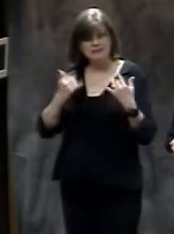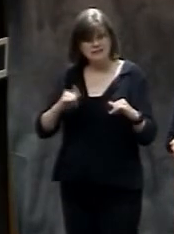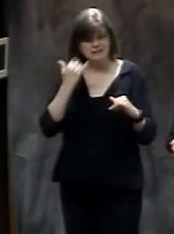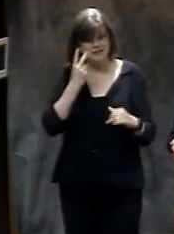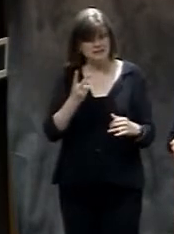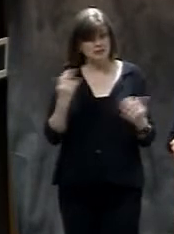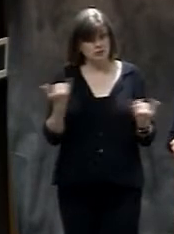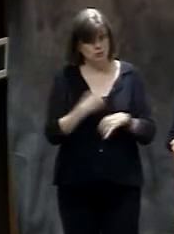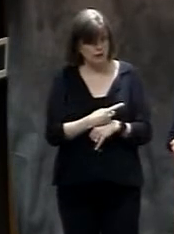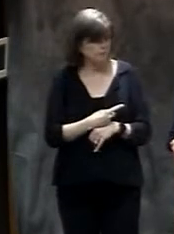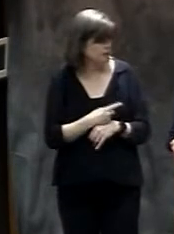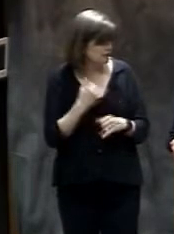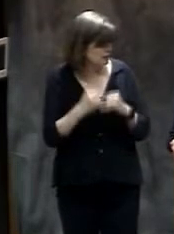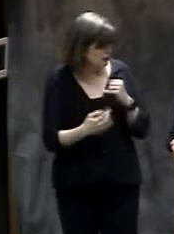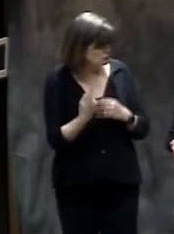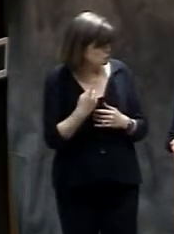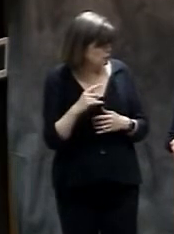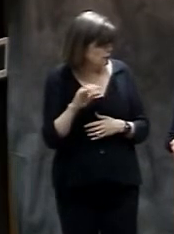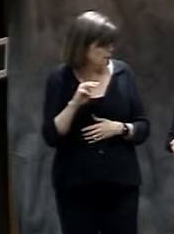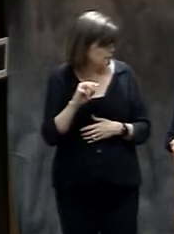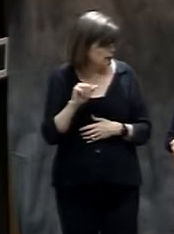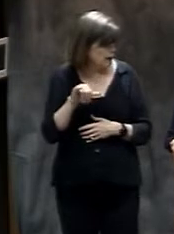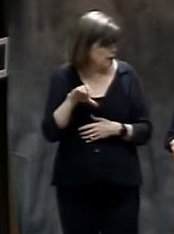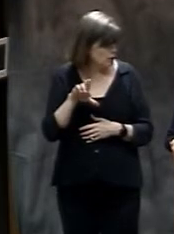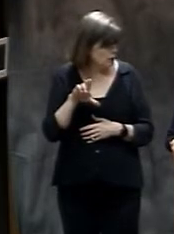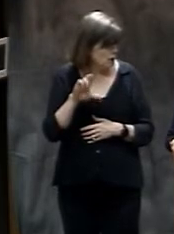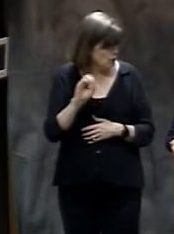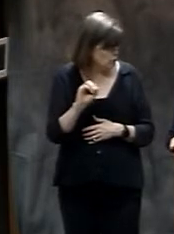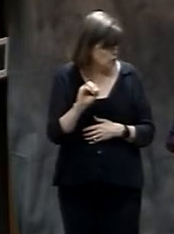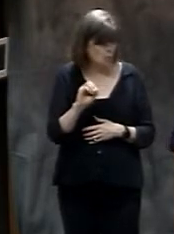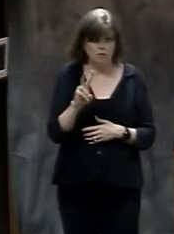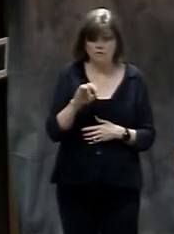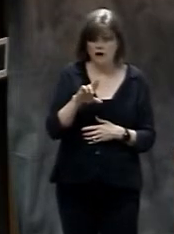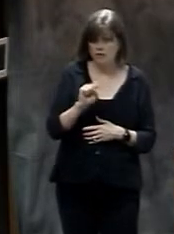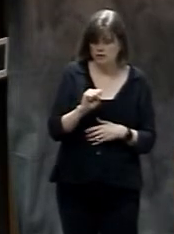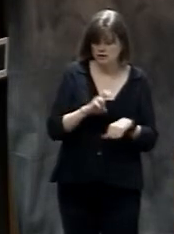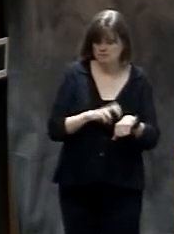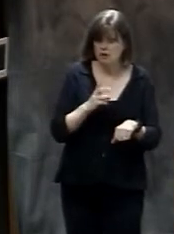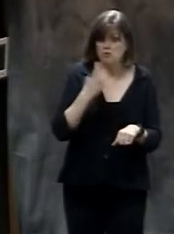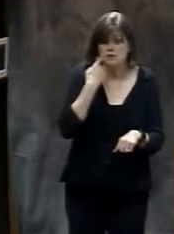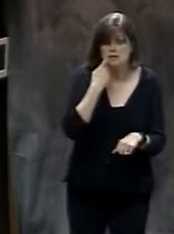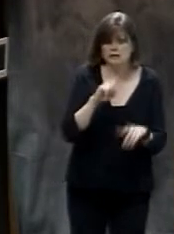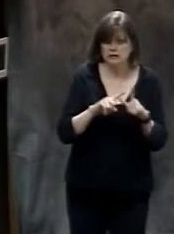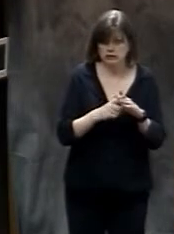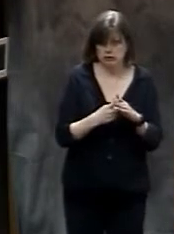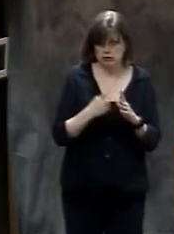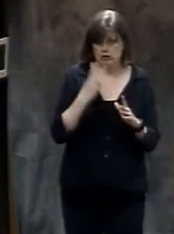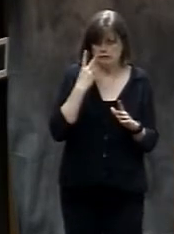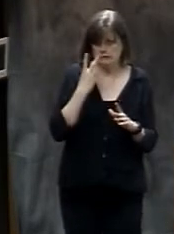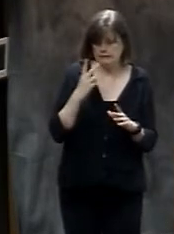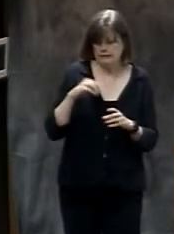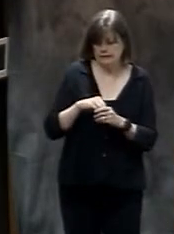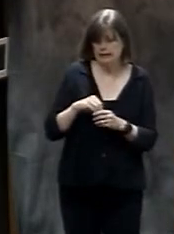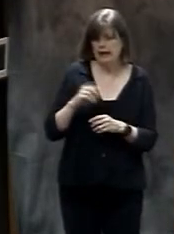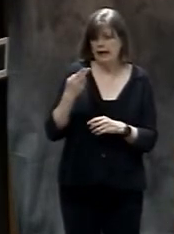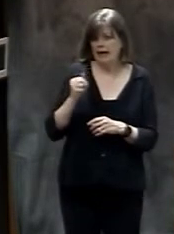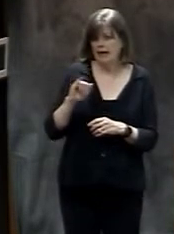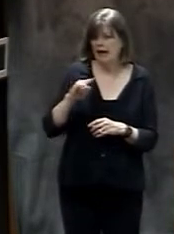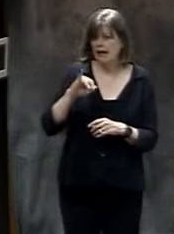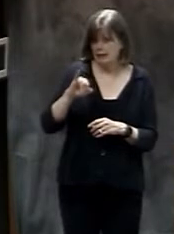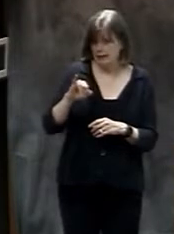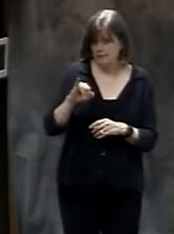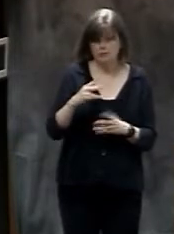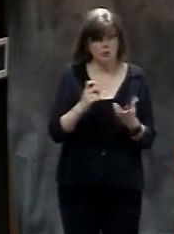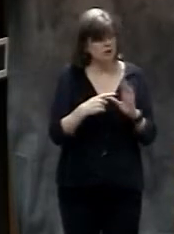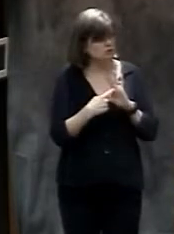Mayoro virus, a new virus that we've seen recently in Haiti. So next I'd like to show you a video that will